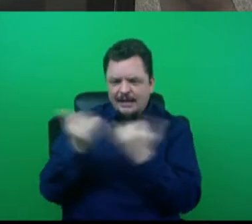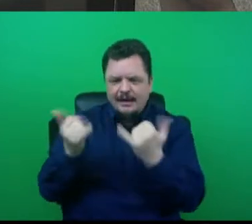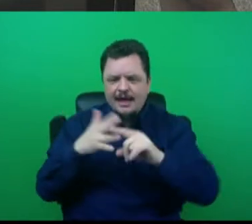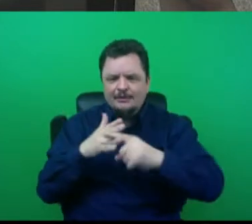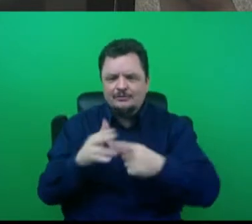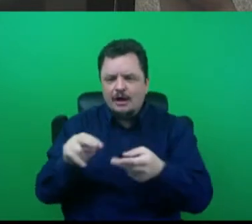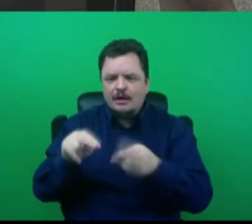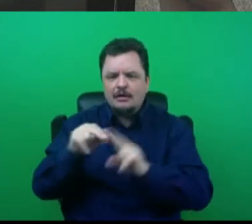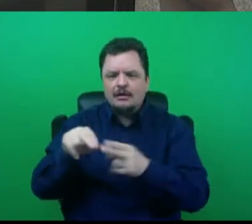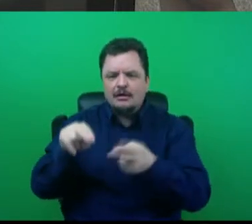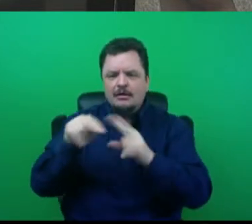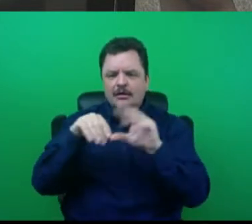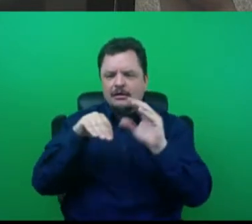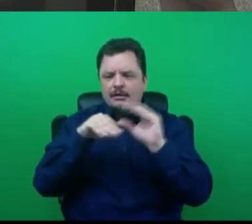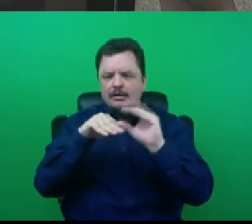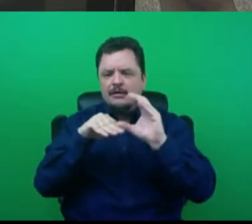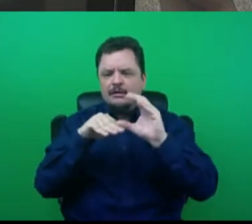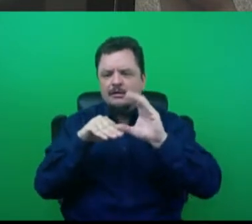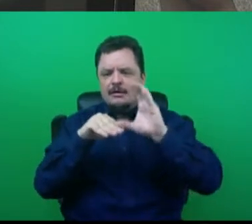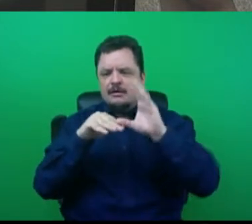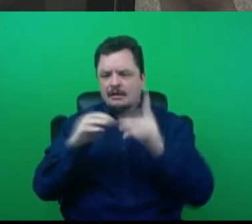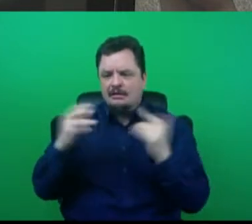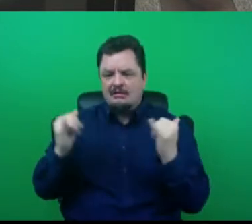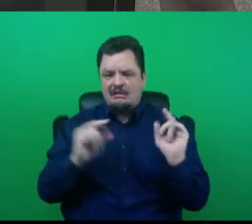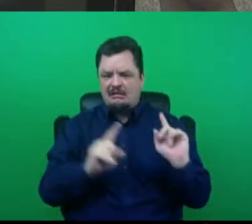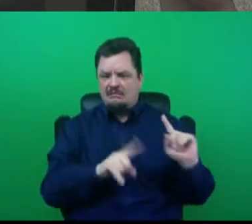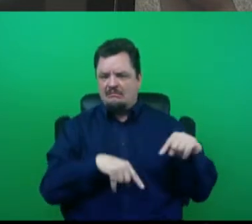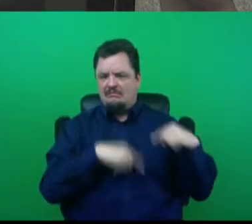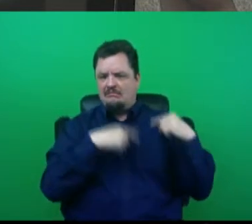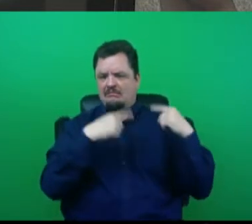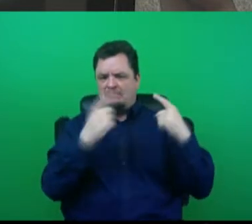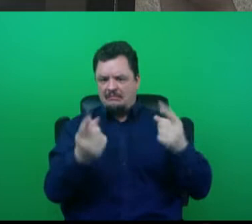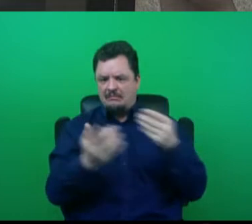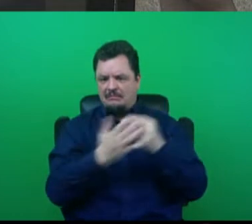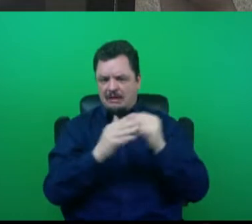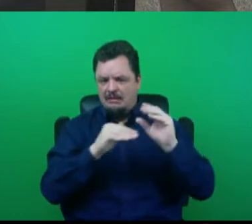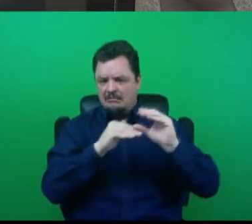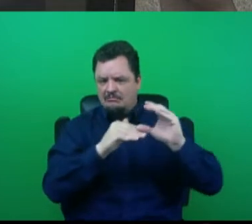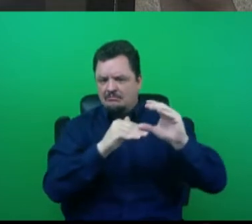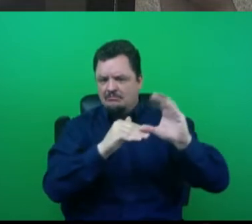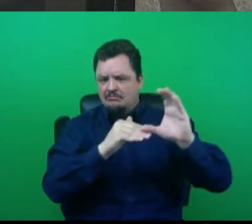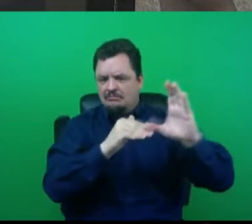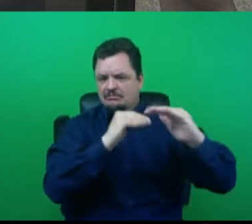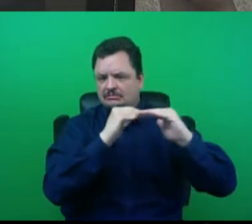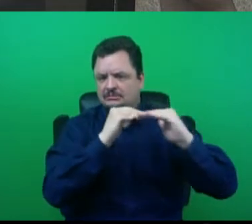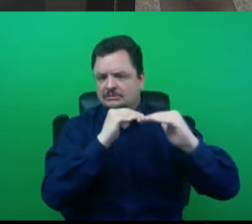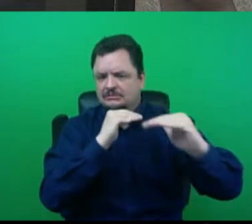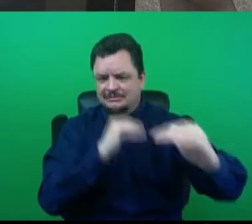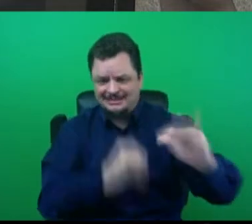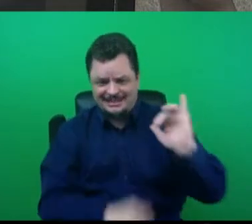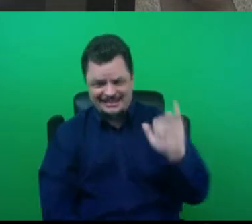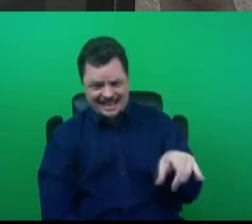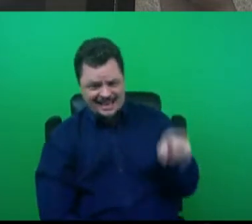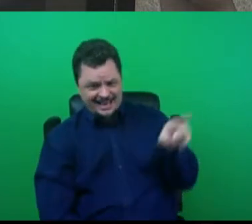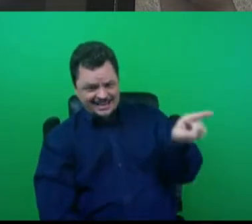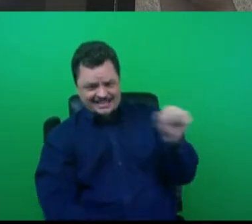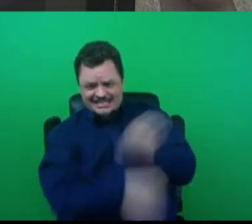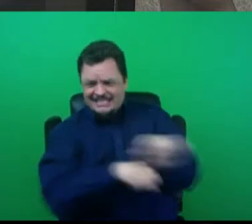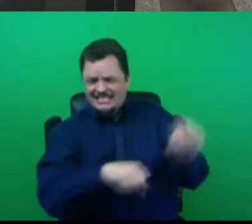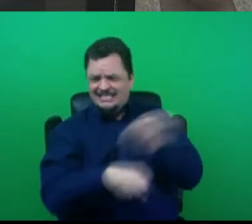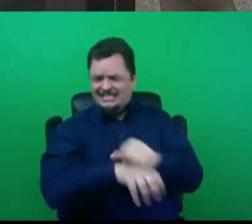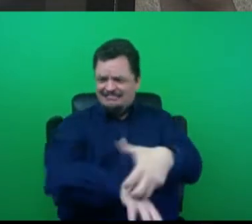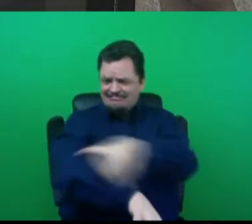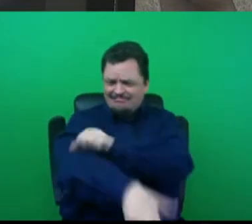decade. And so all of your efforts, you know, writing letters, phone calls, connections, it